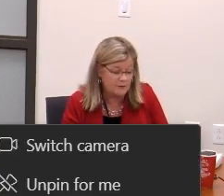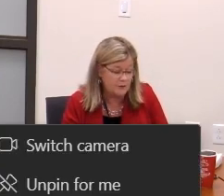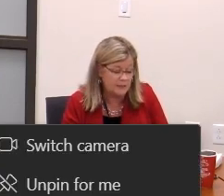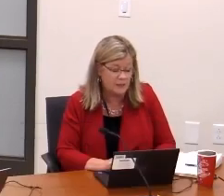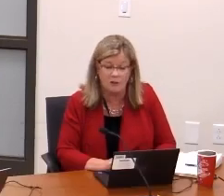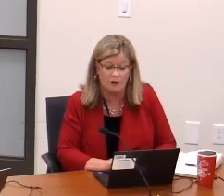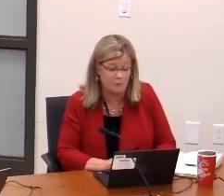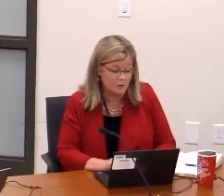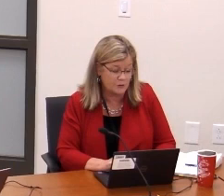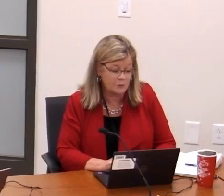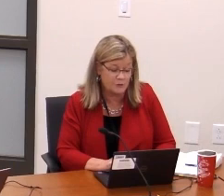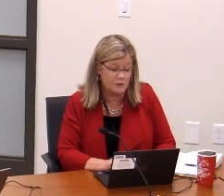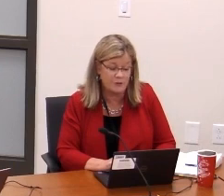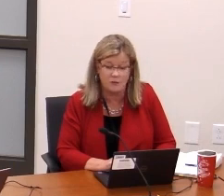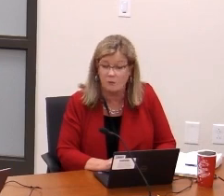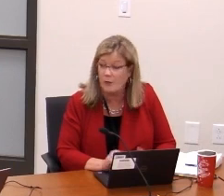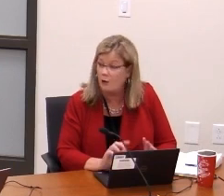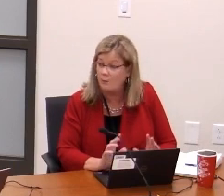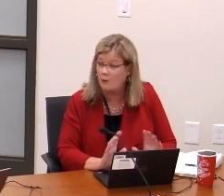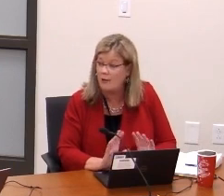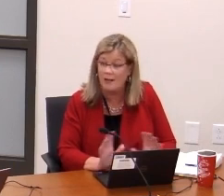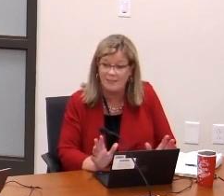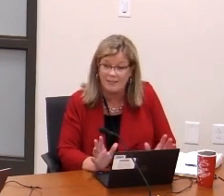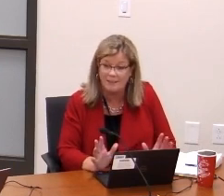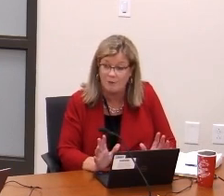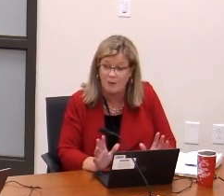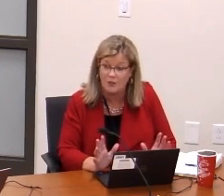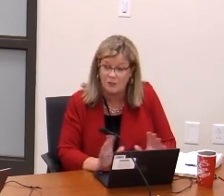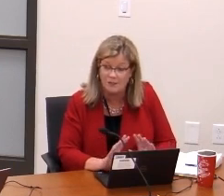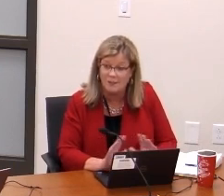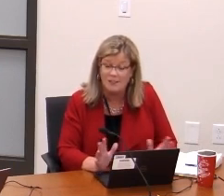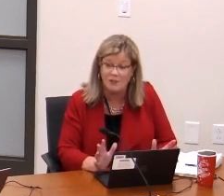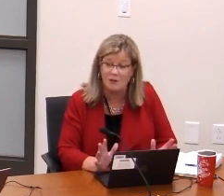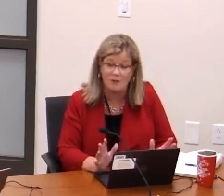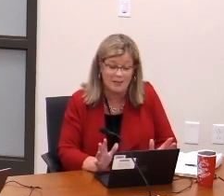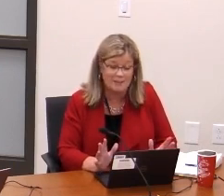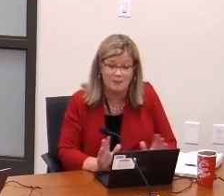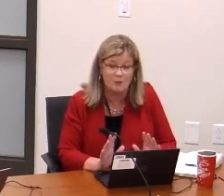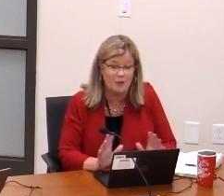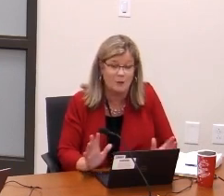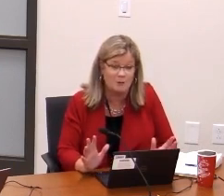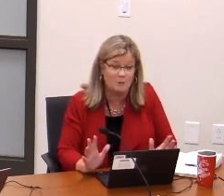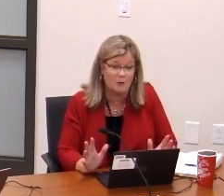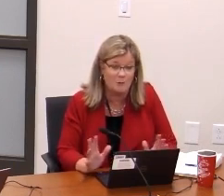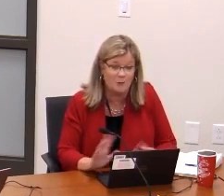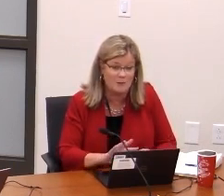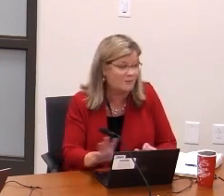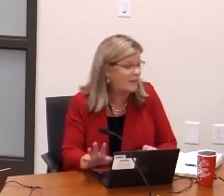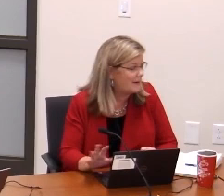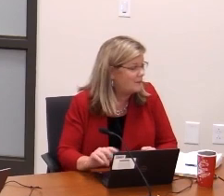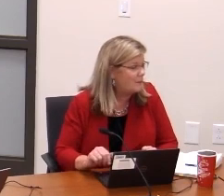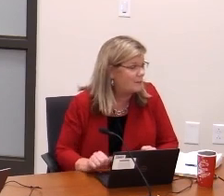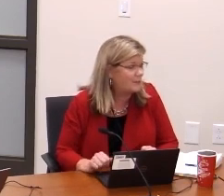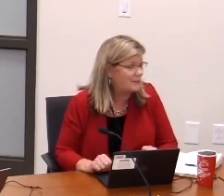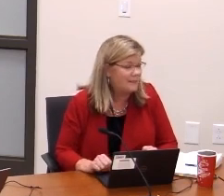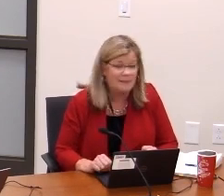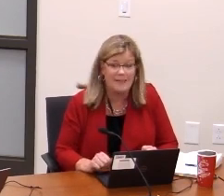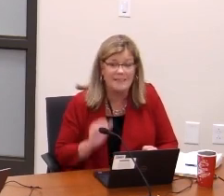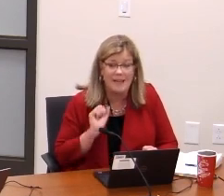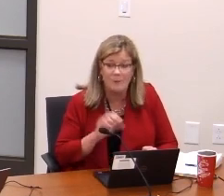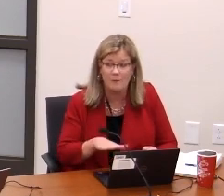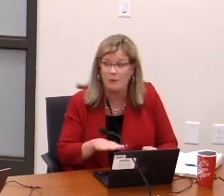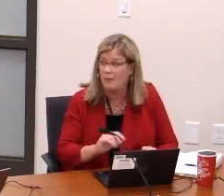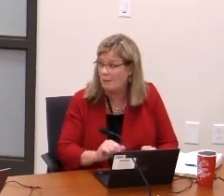openhouse.education.ky.gov. If you click on Learn More Schools and Districts, we hope your contact information is correct. That's one of the most important points of that,